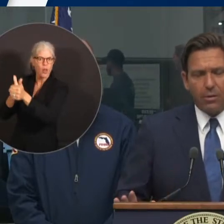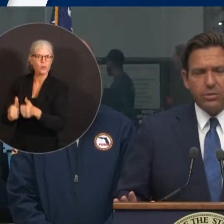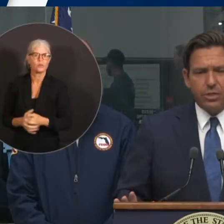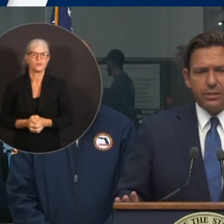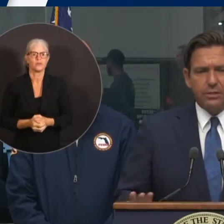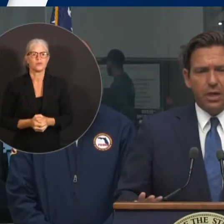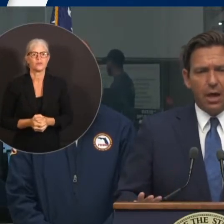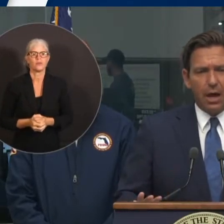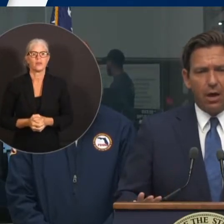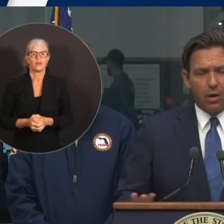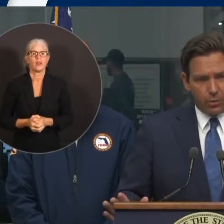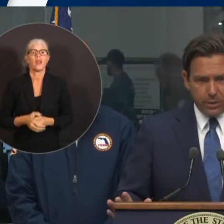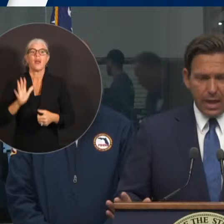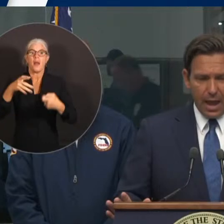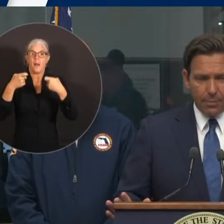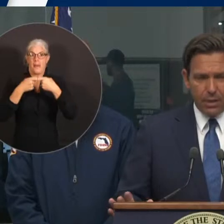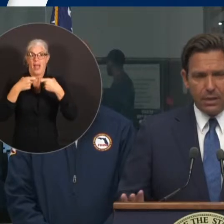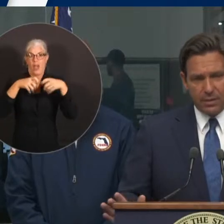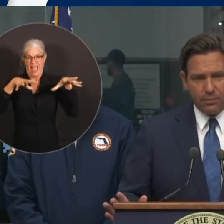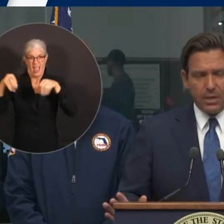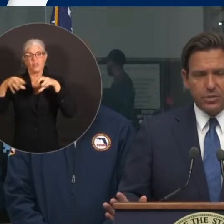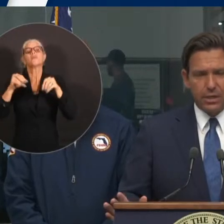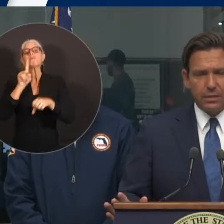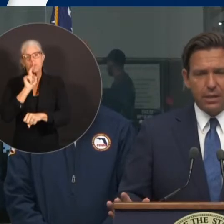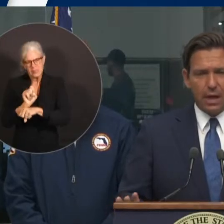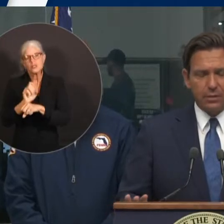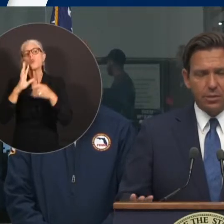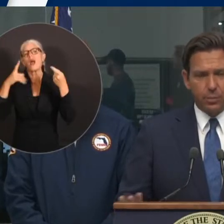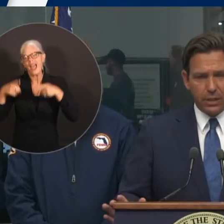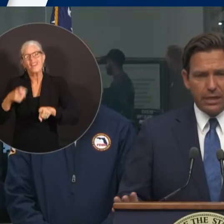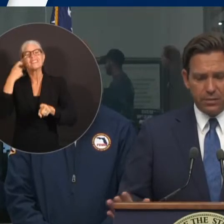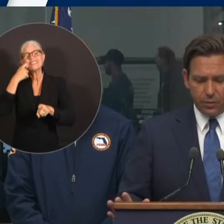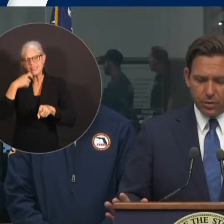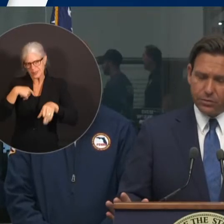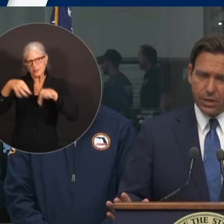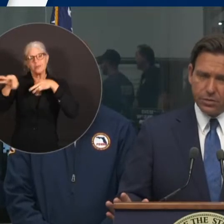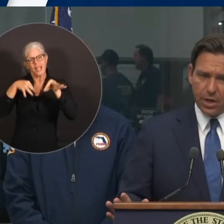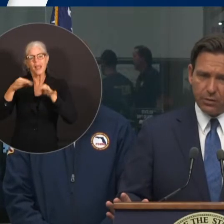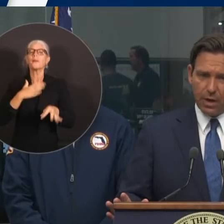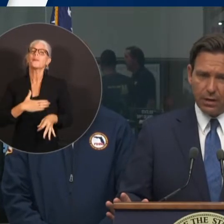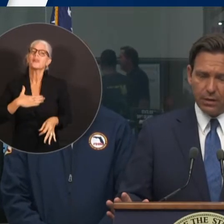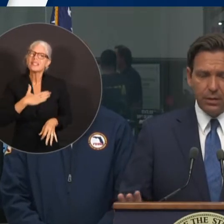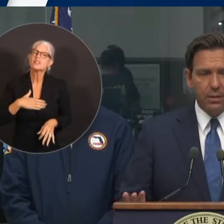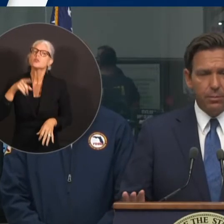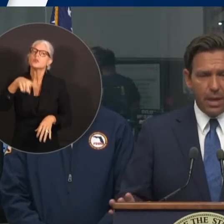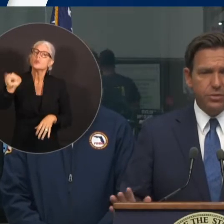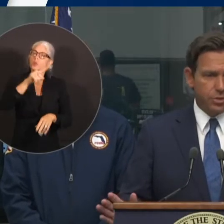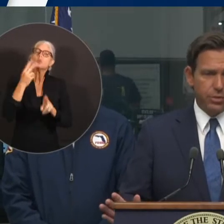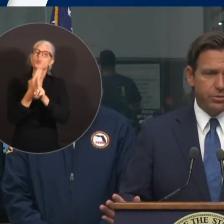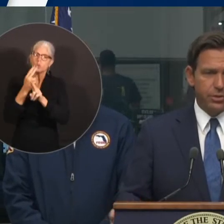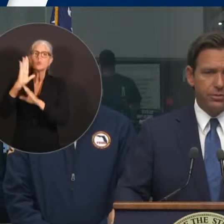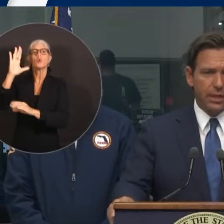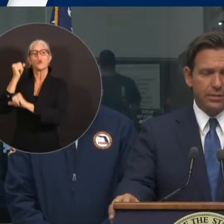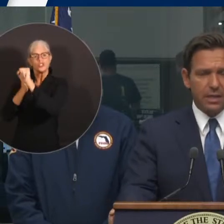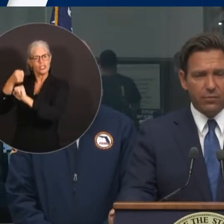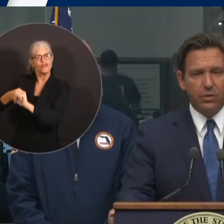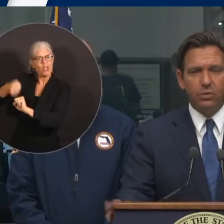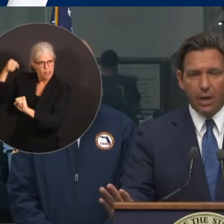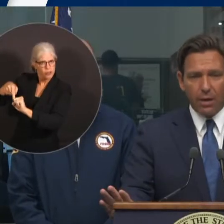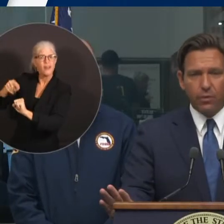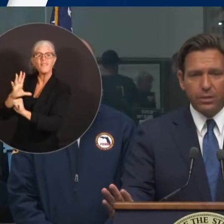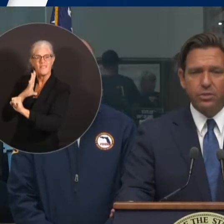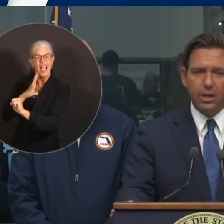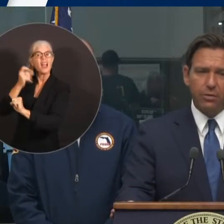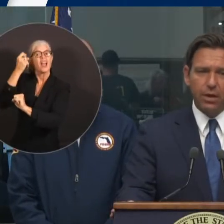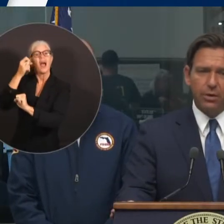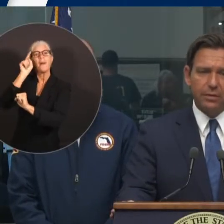Power outages are going to happen, as I mentioned. So please, if you're using a generator, make sure that you're using it safely. Do